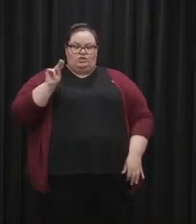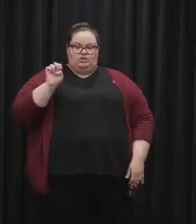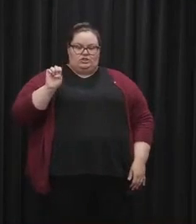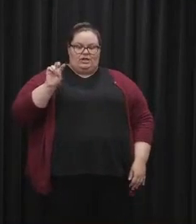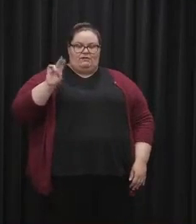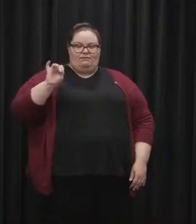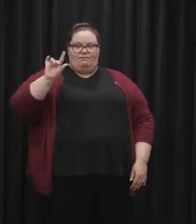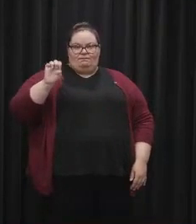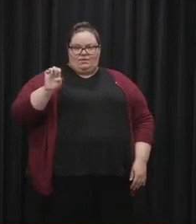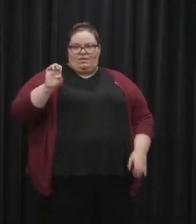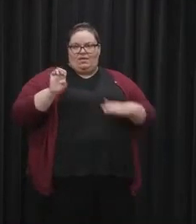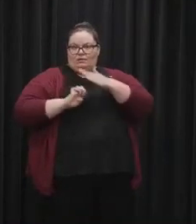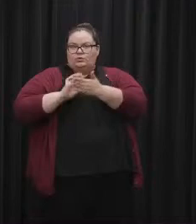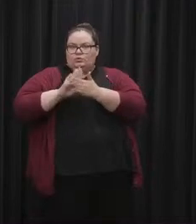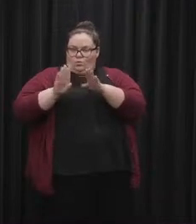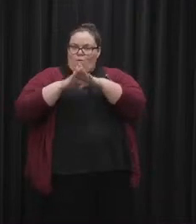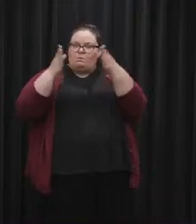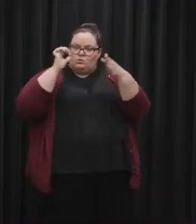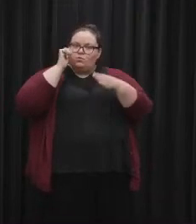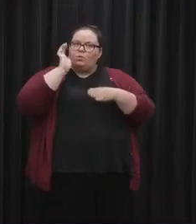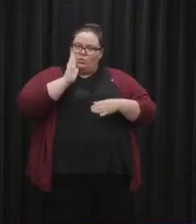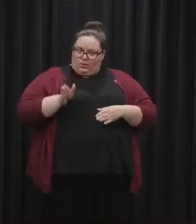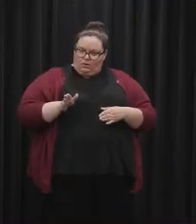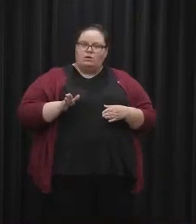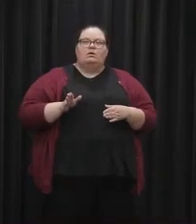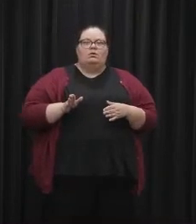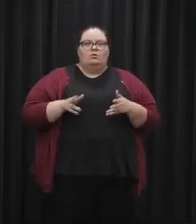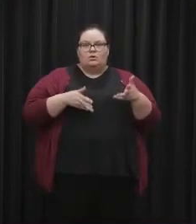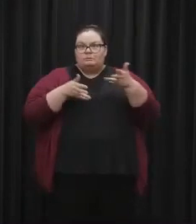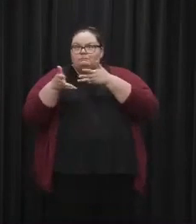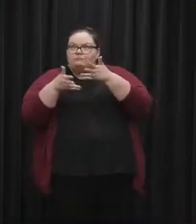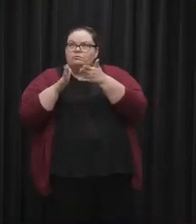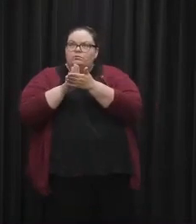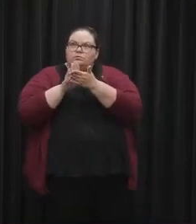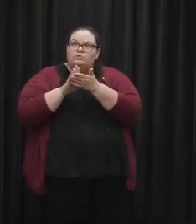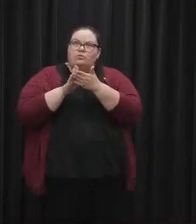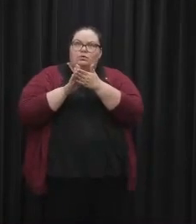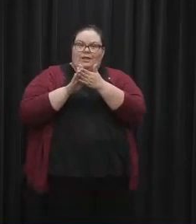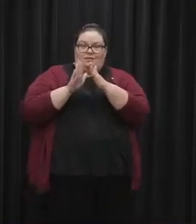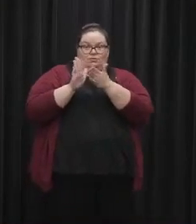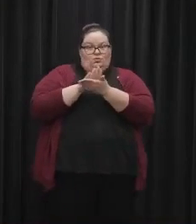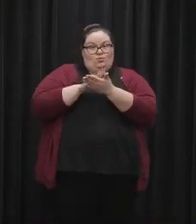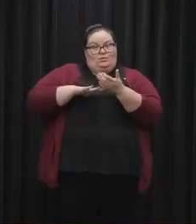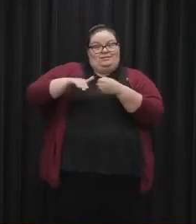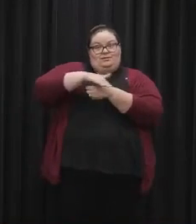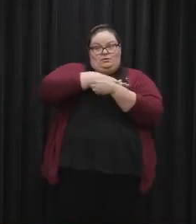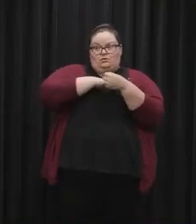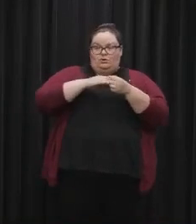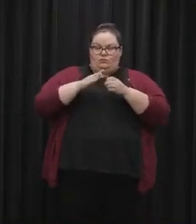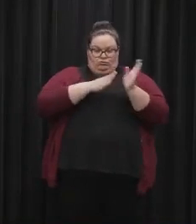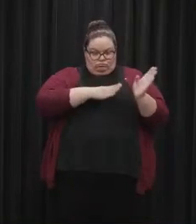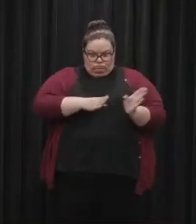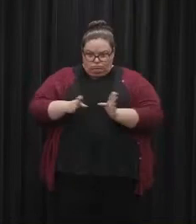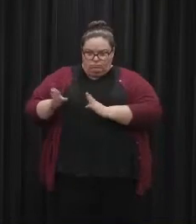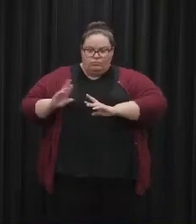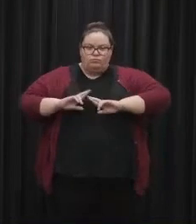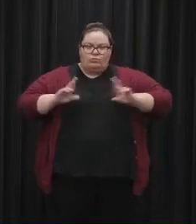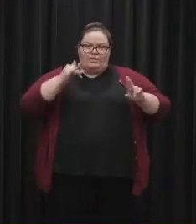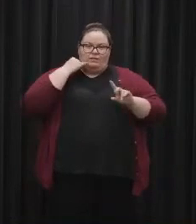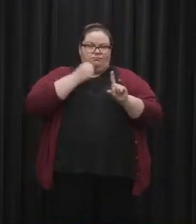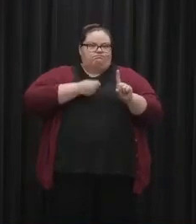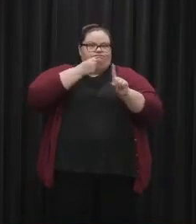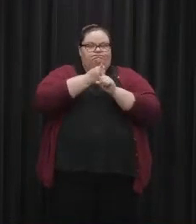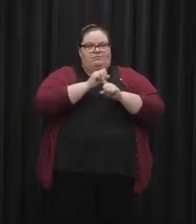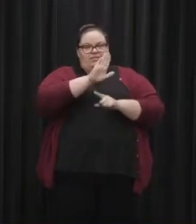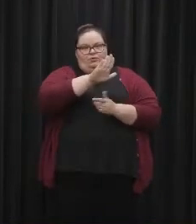for tomorrow. And we're working closely with school districts and schools to ensure they're prepared for whenever we inevitably have a case in a